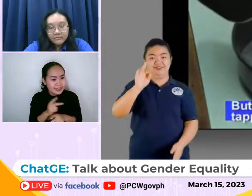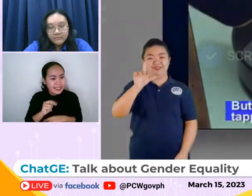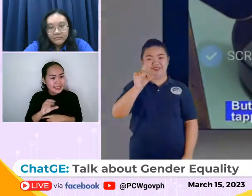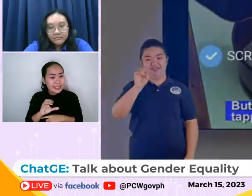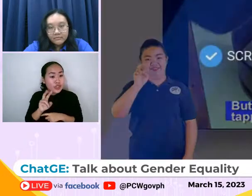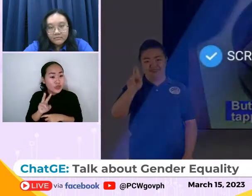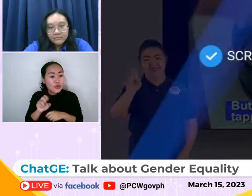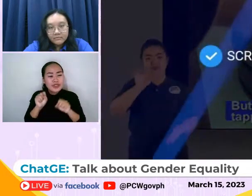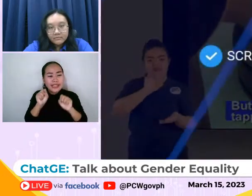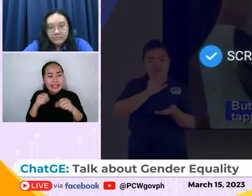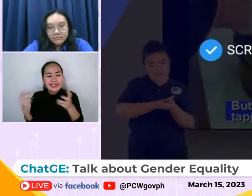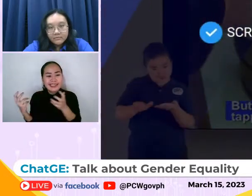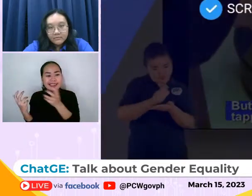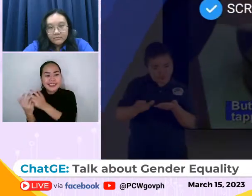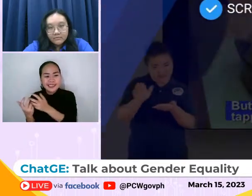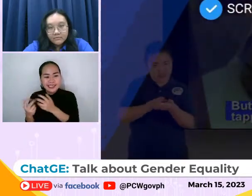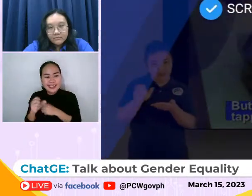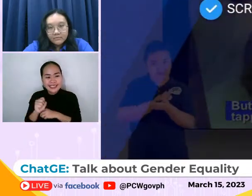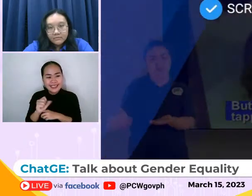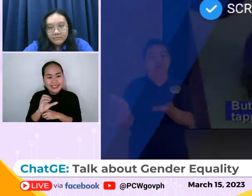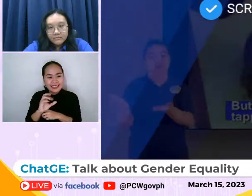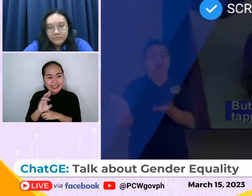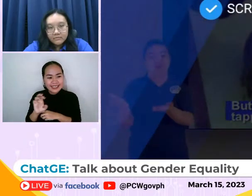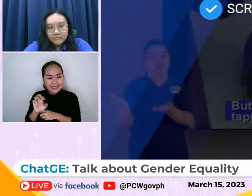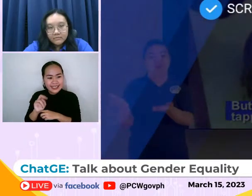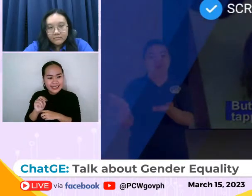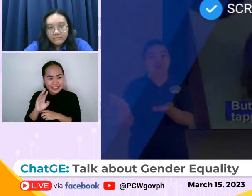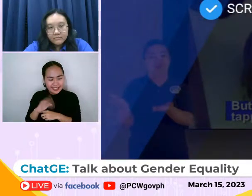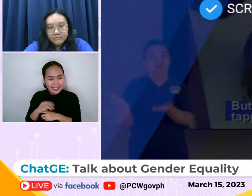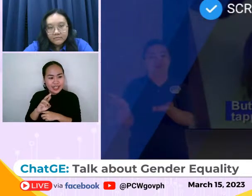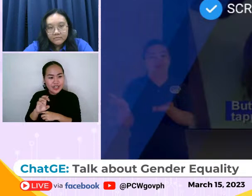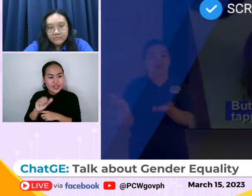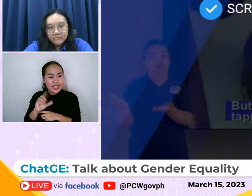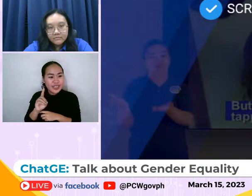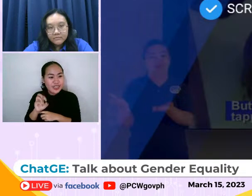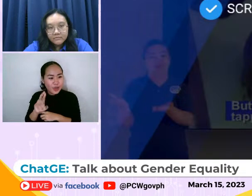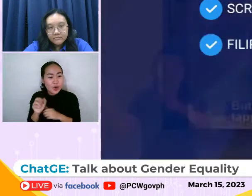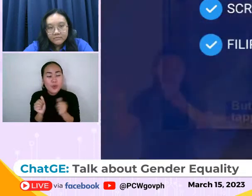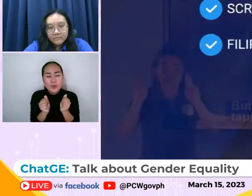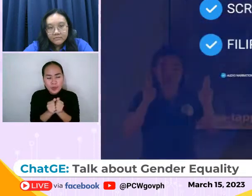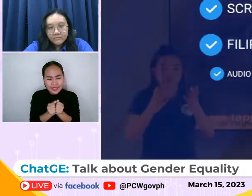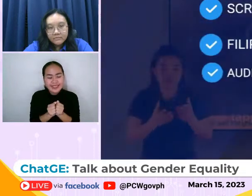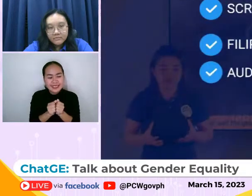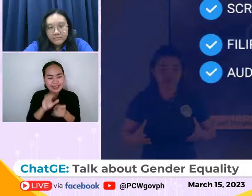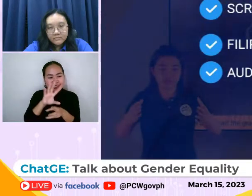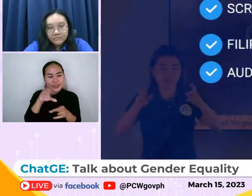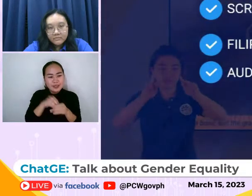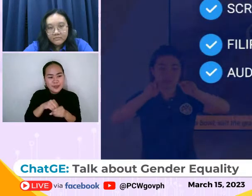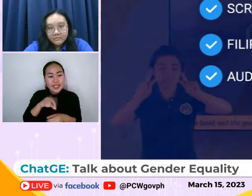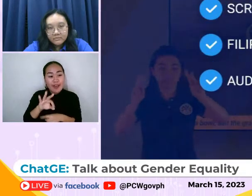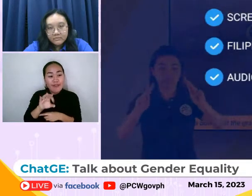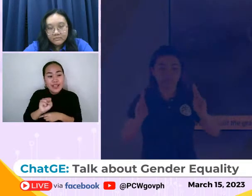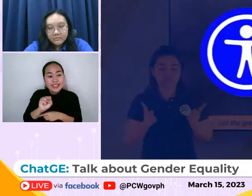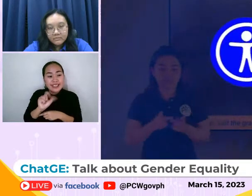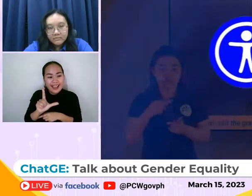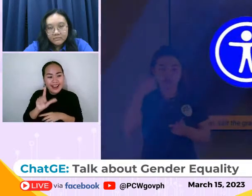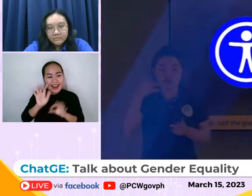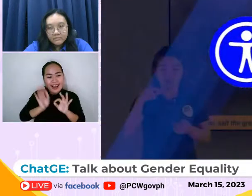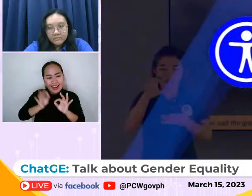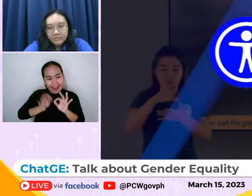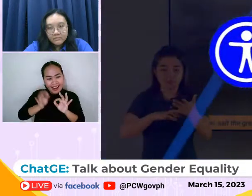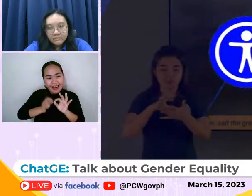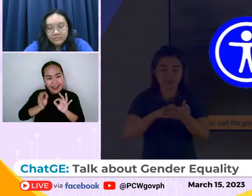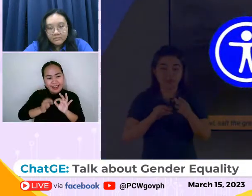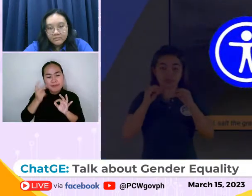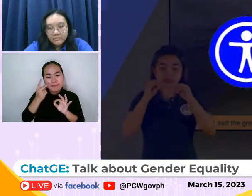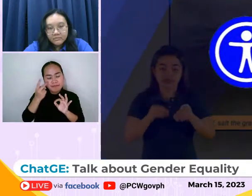compatible with screen reader applications embedded with Filipino Sign Language and includes audio narration features compliant